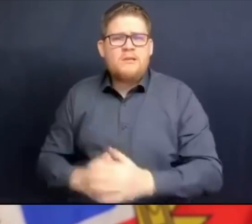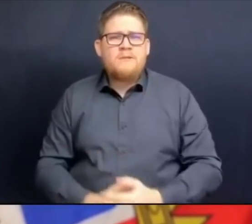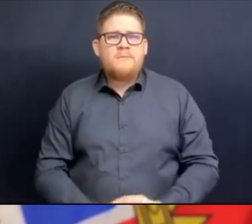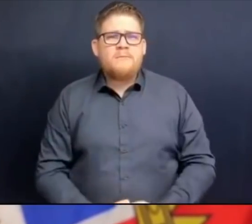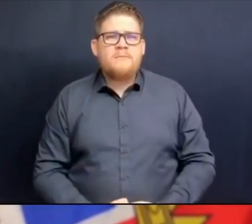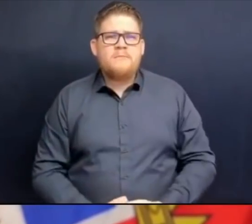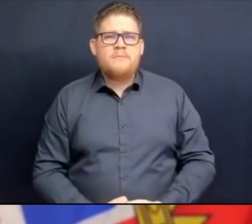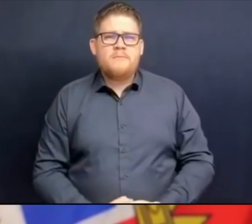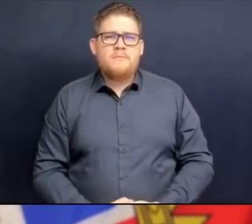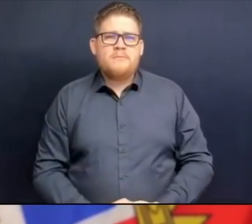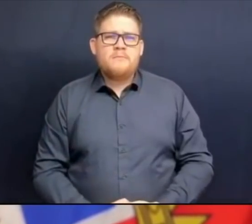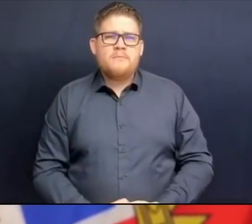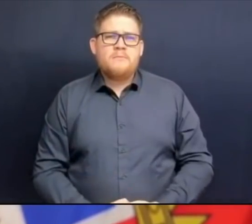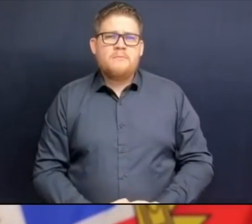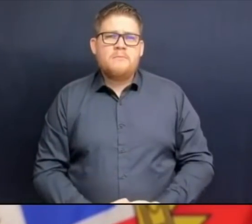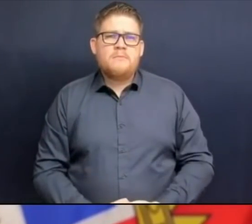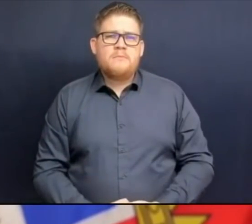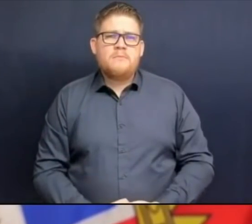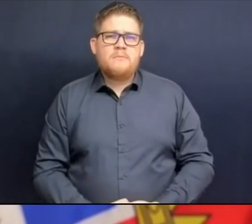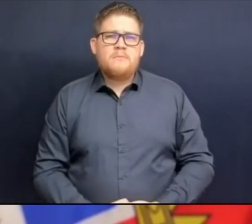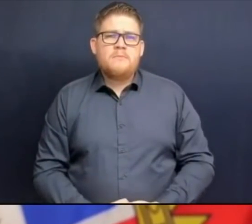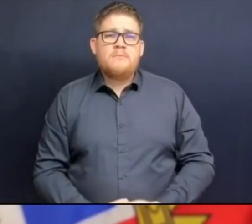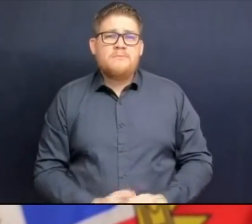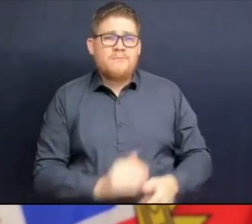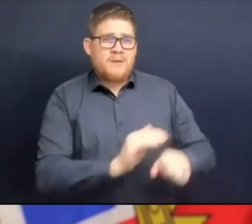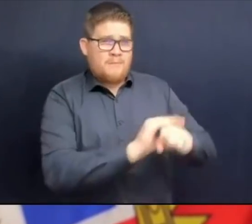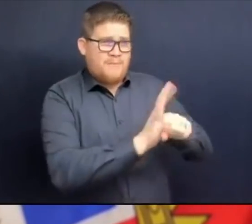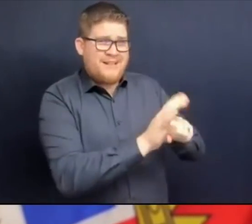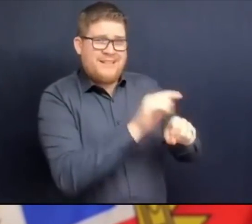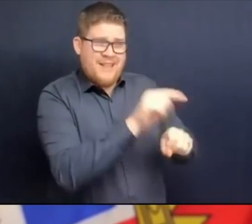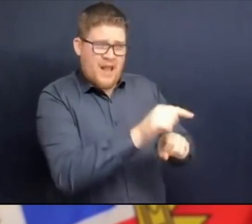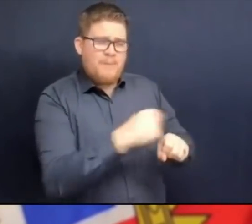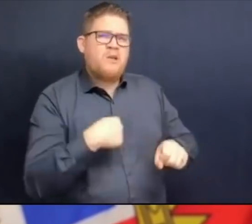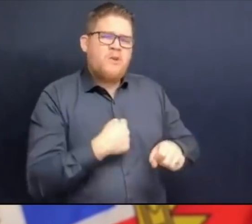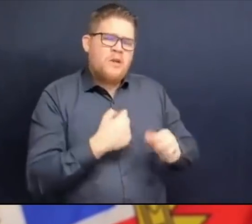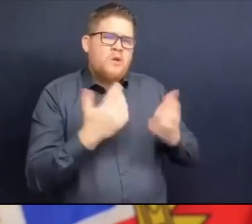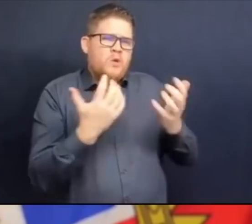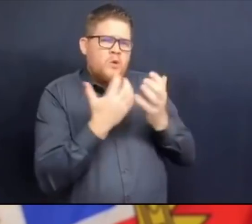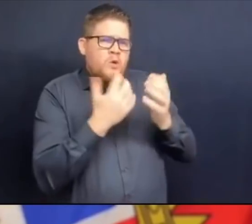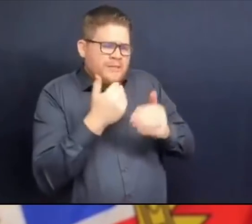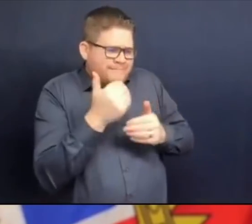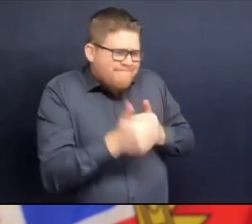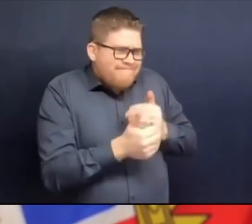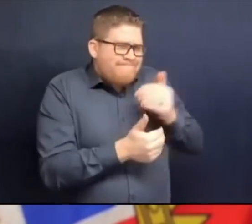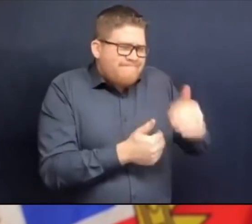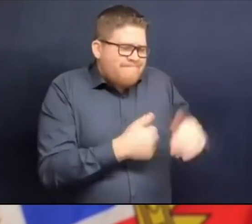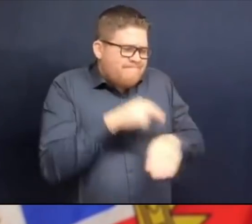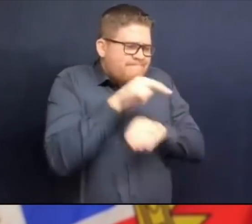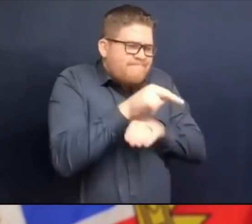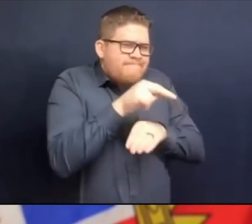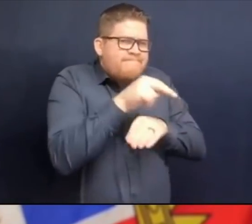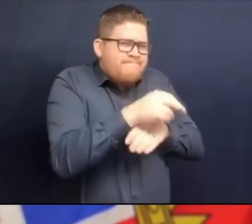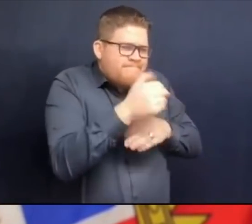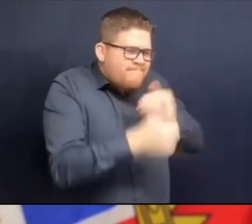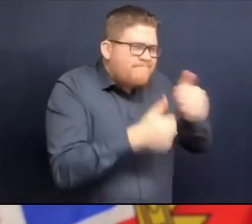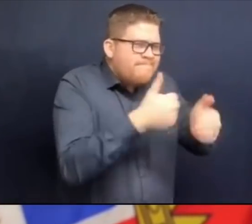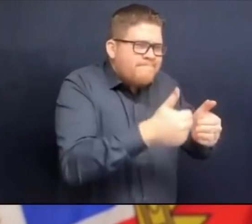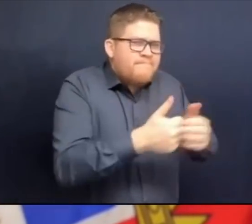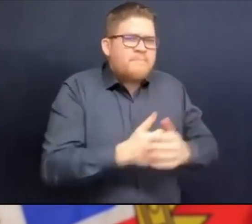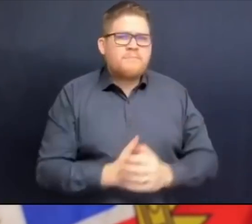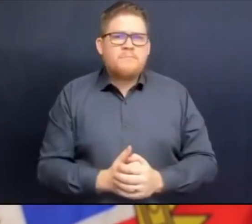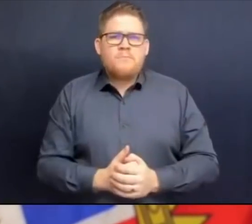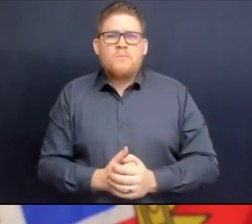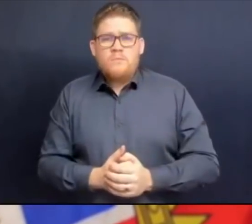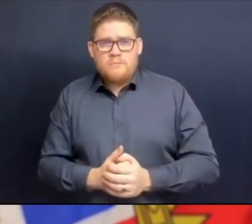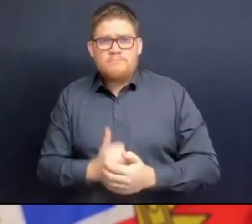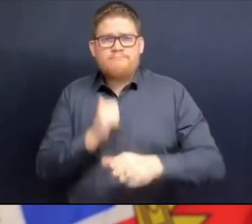We have also continued, as you know, to monitor our progress through this pandemic, including reviewing our orders on an